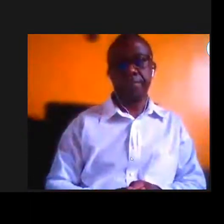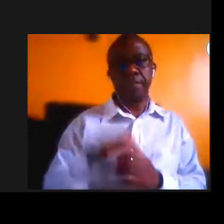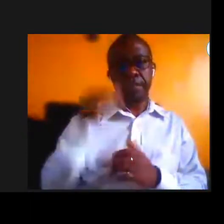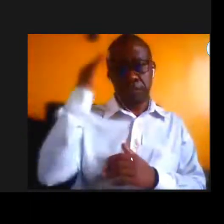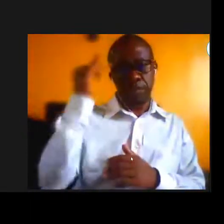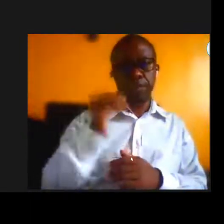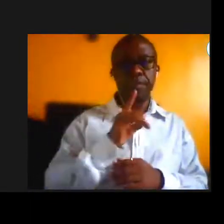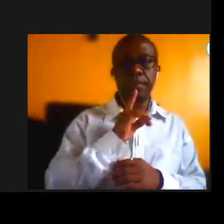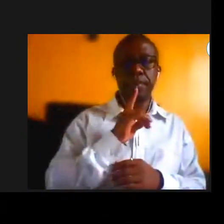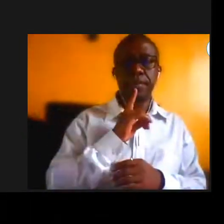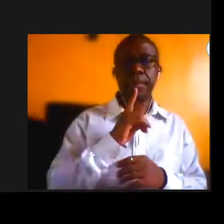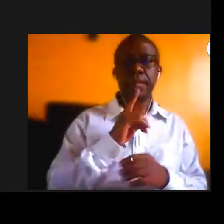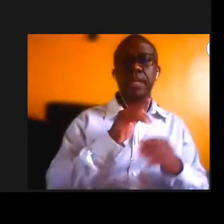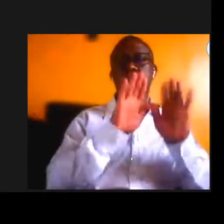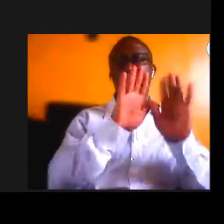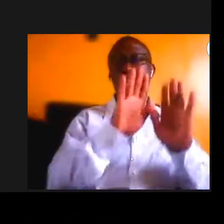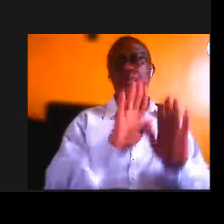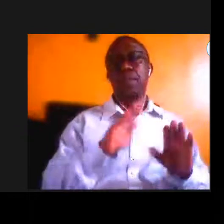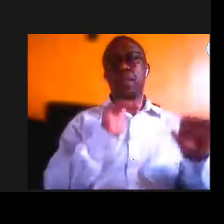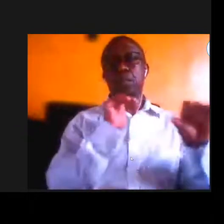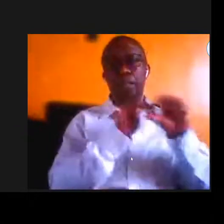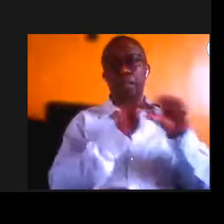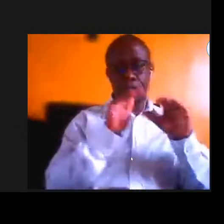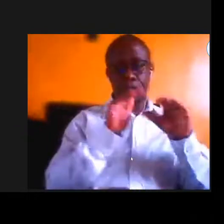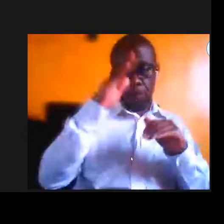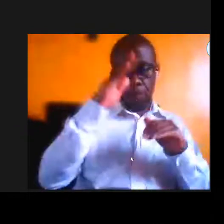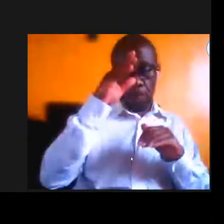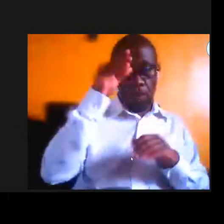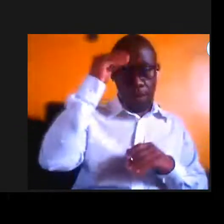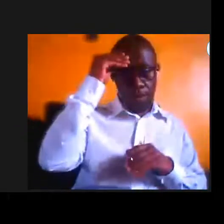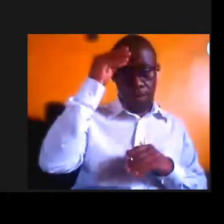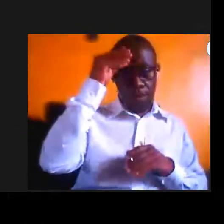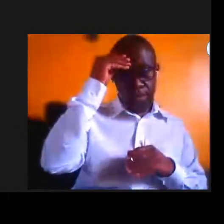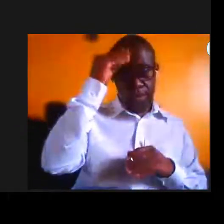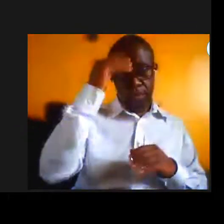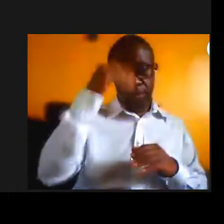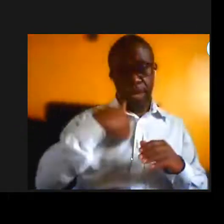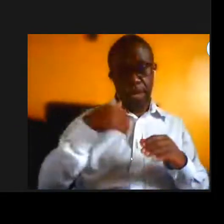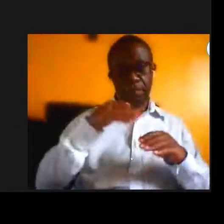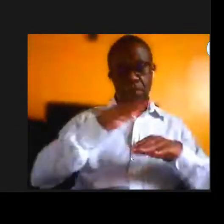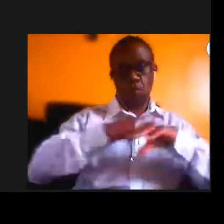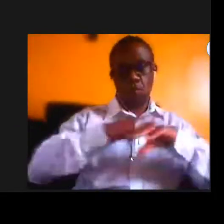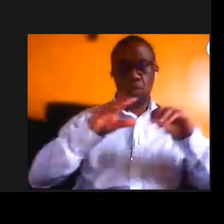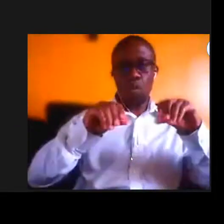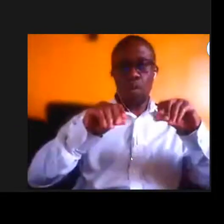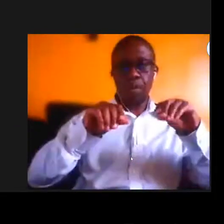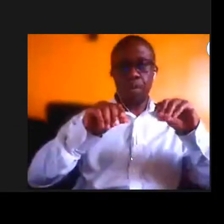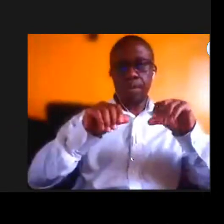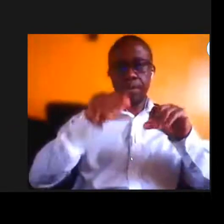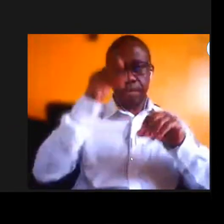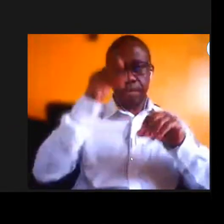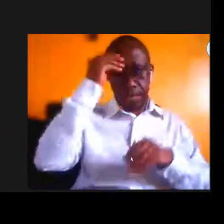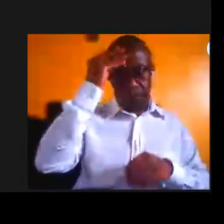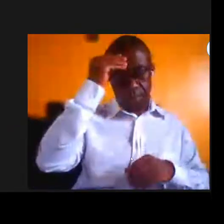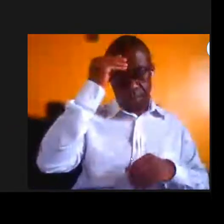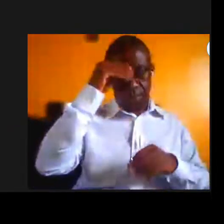also we need to invest more in education and have the quality of education in every country. But also we need to